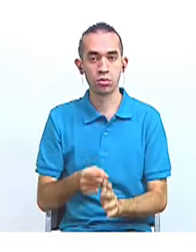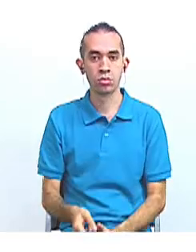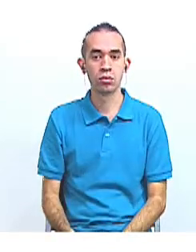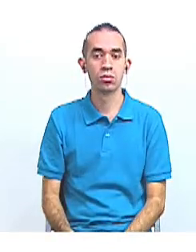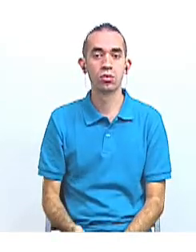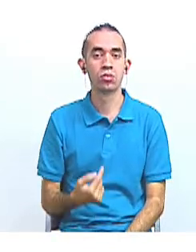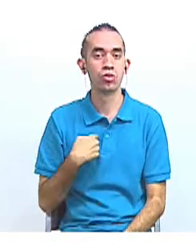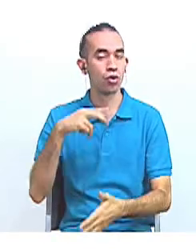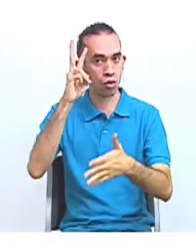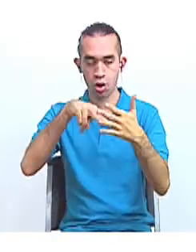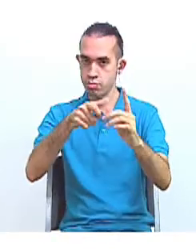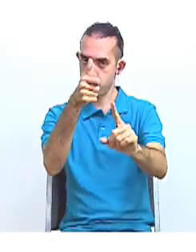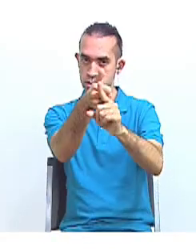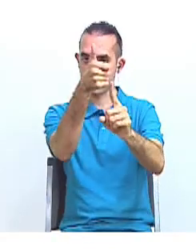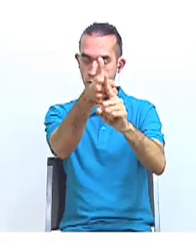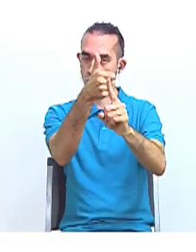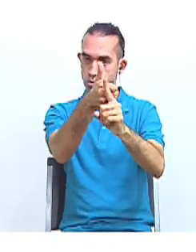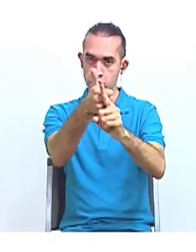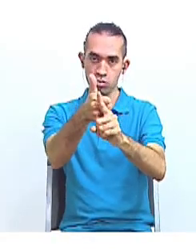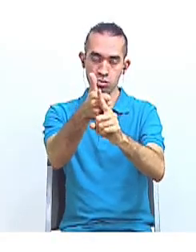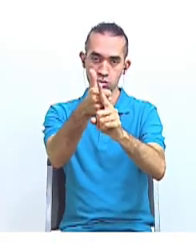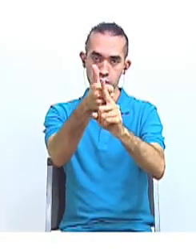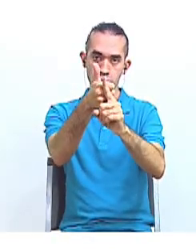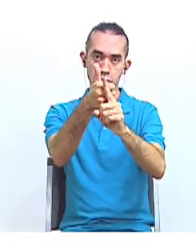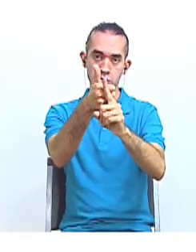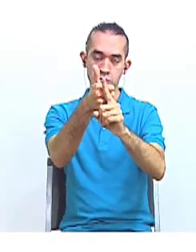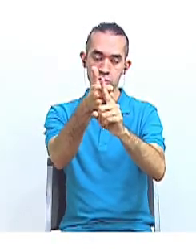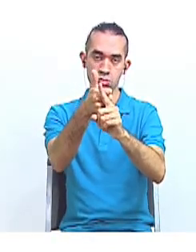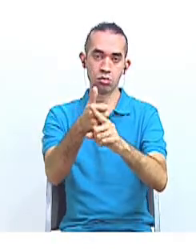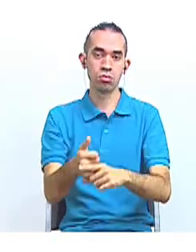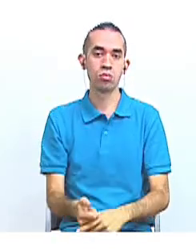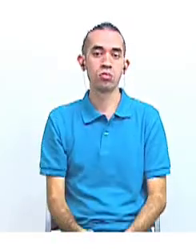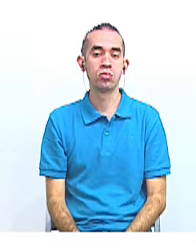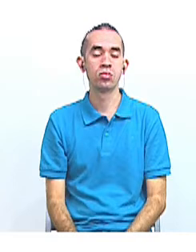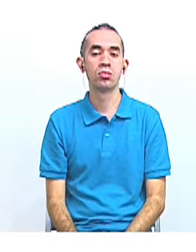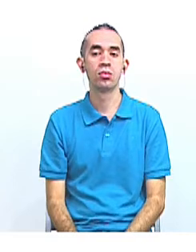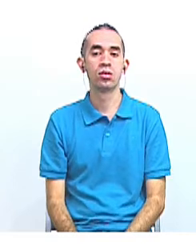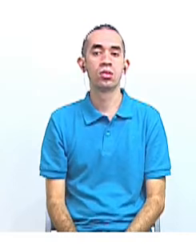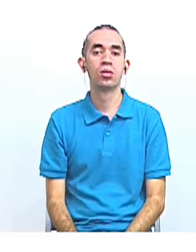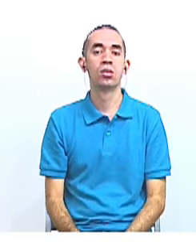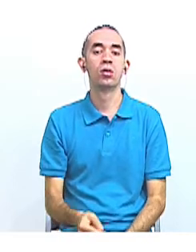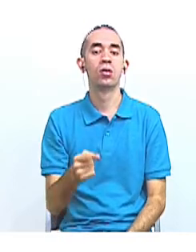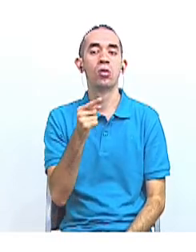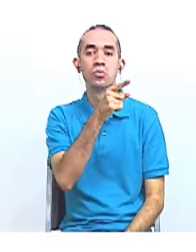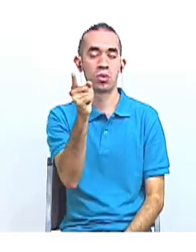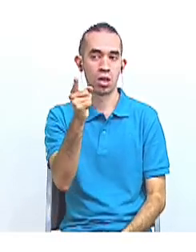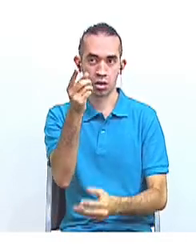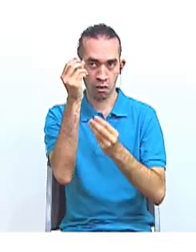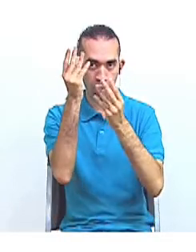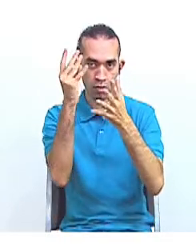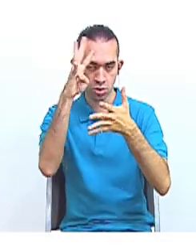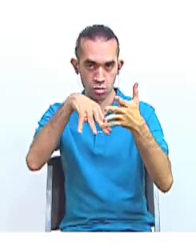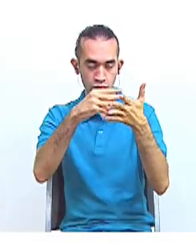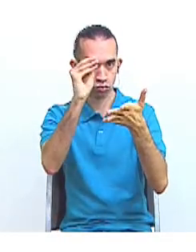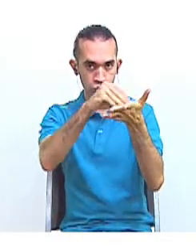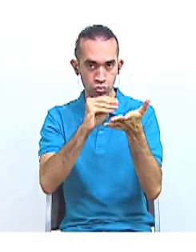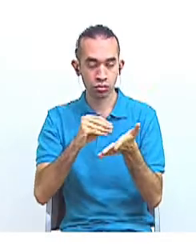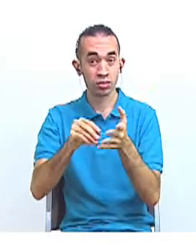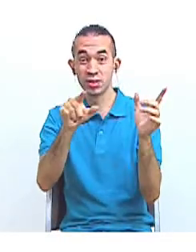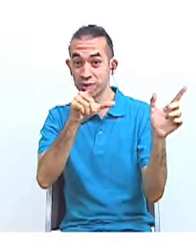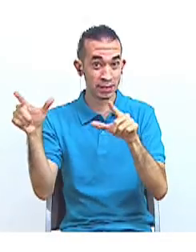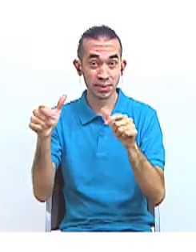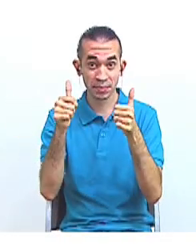not reading with you. You have to read on your own, and I want you to complete the information from this chart. Are you